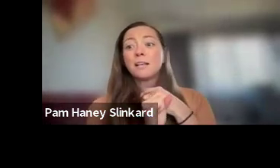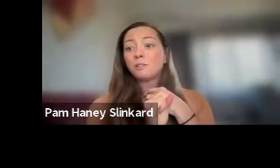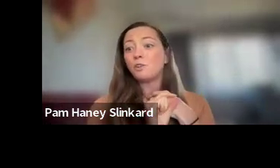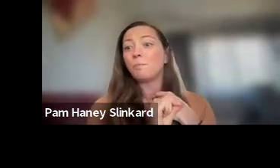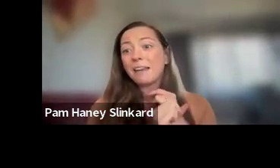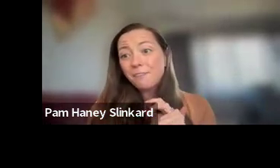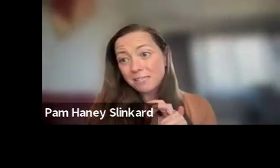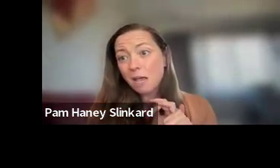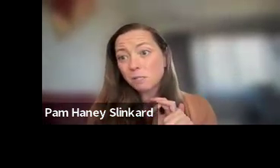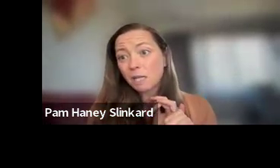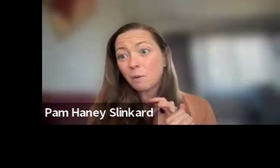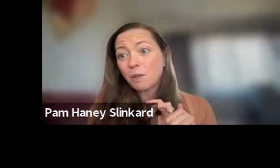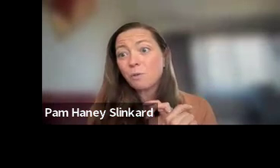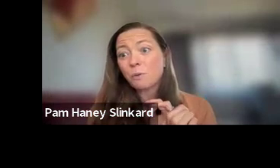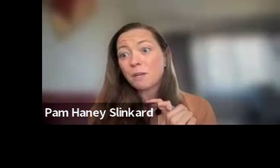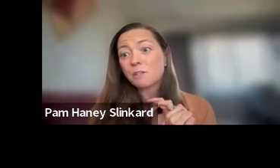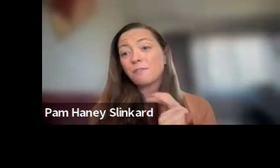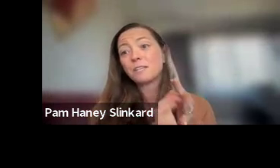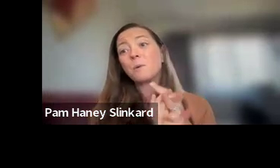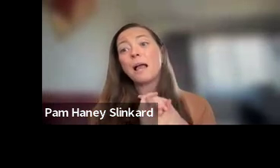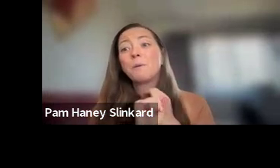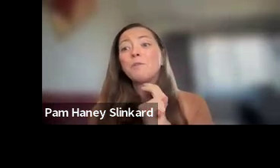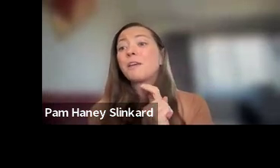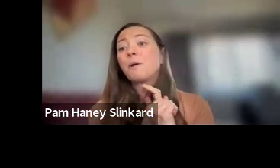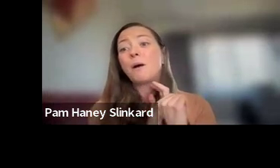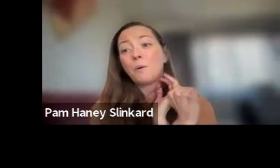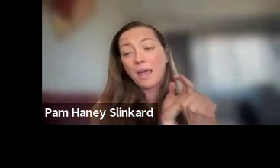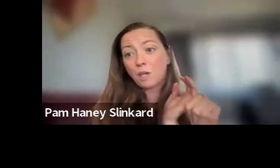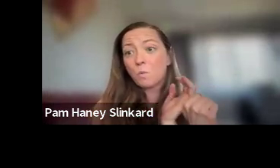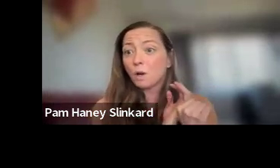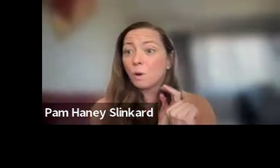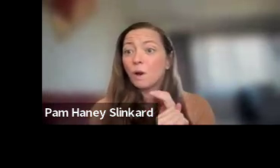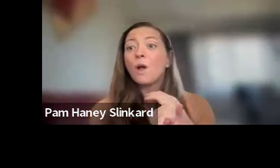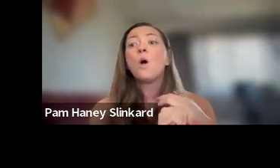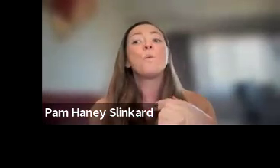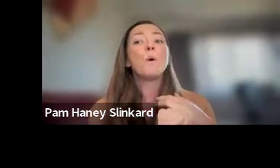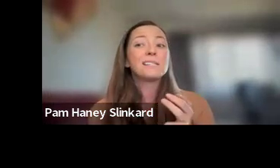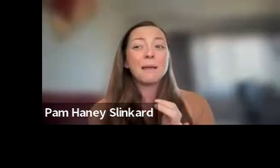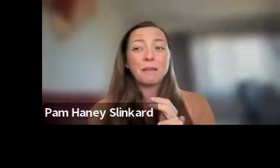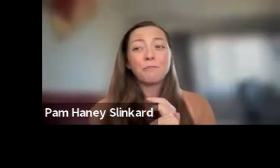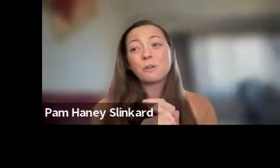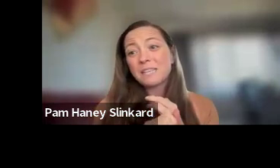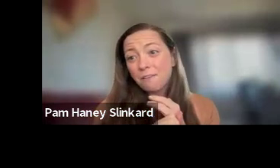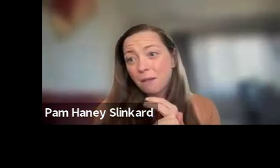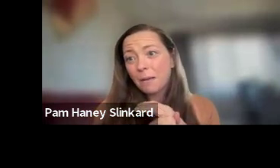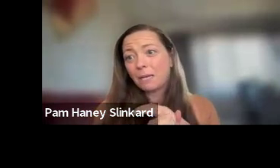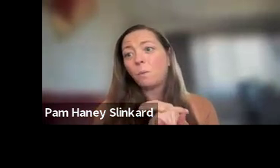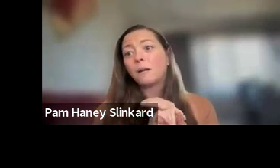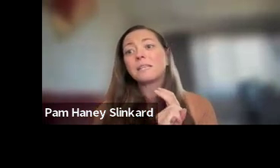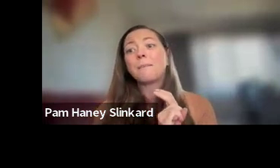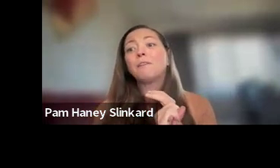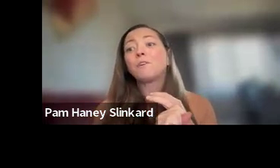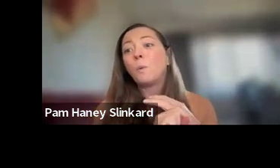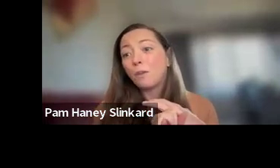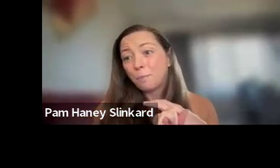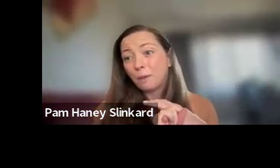we'll do benefits counseling with you through this service. We'll help you figure out, okay, you want to work. What does that mean for saving money?